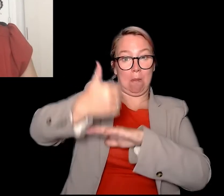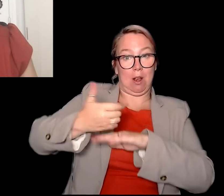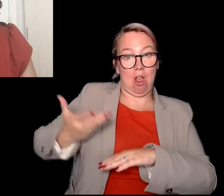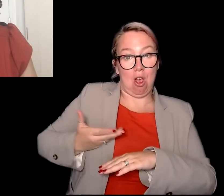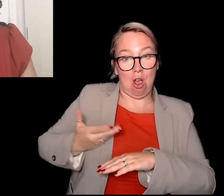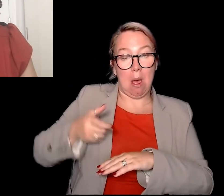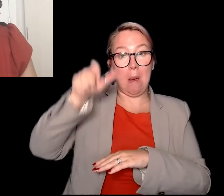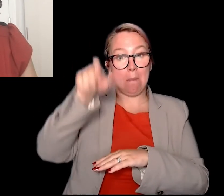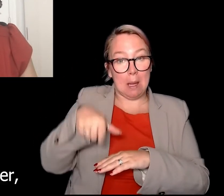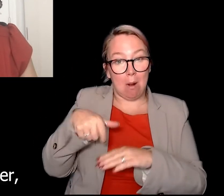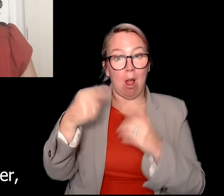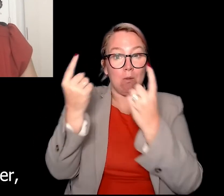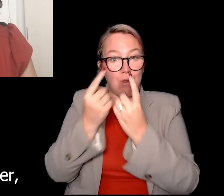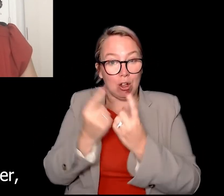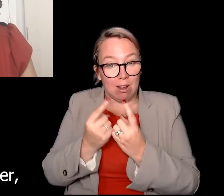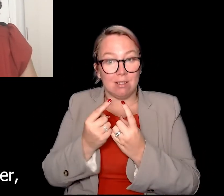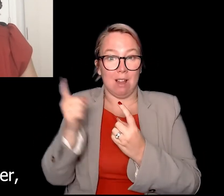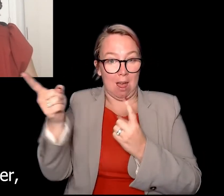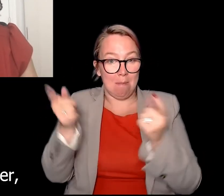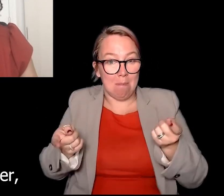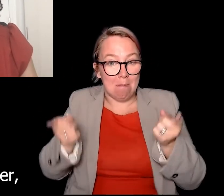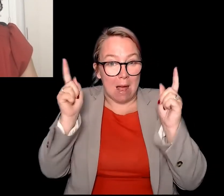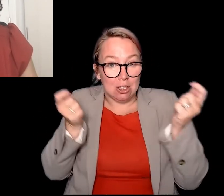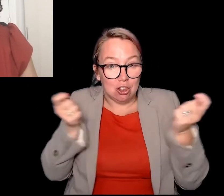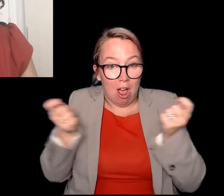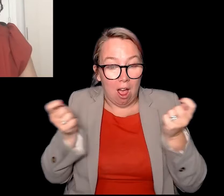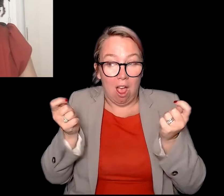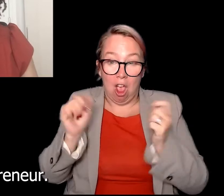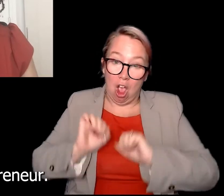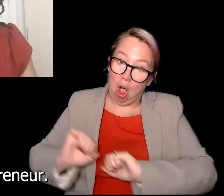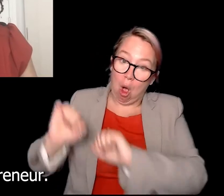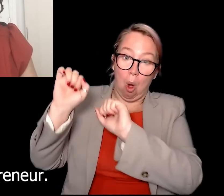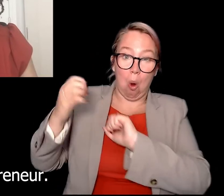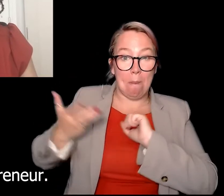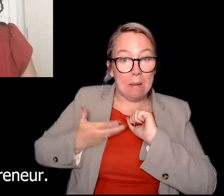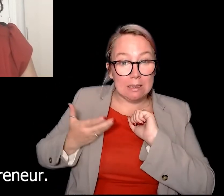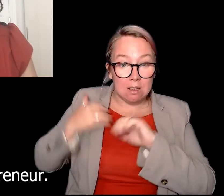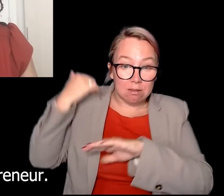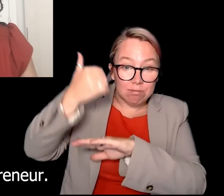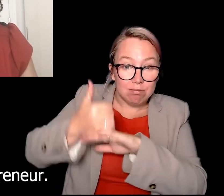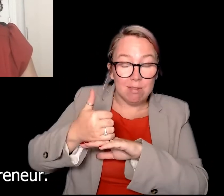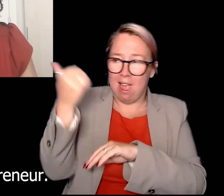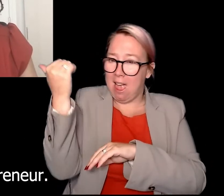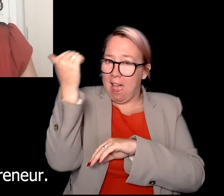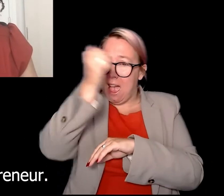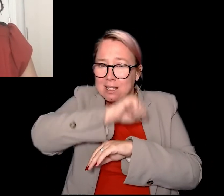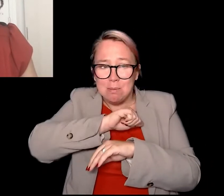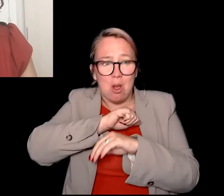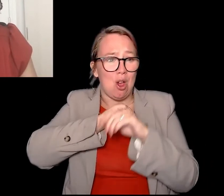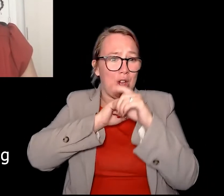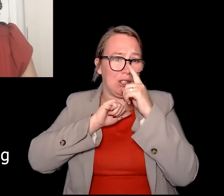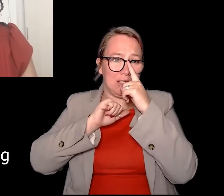entrepreneur, both people, product, person, manager, a business owner slash, I suppose that is an